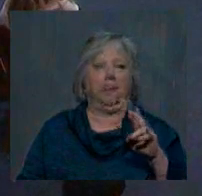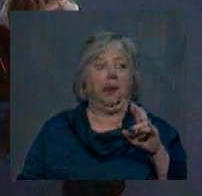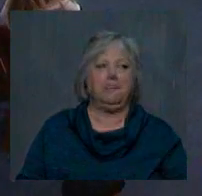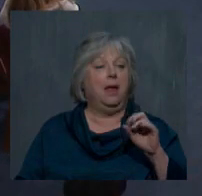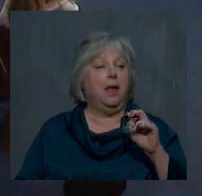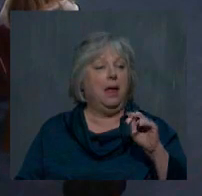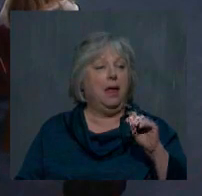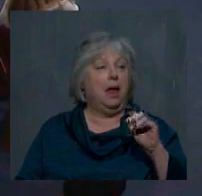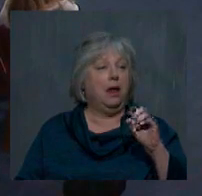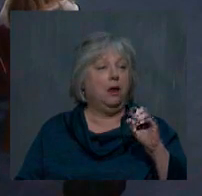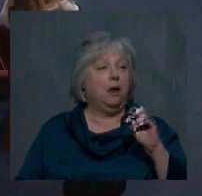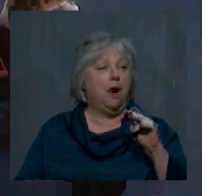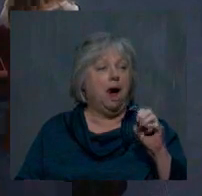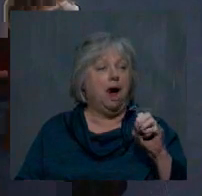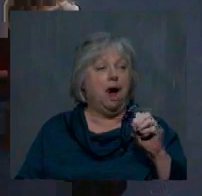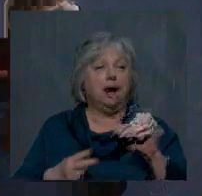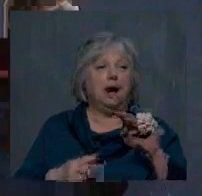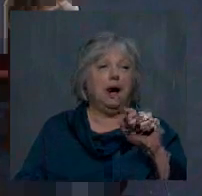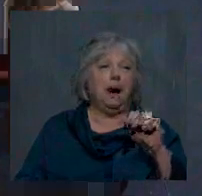And everybody